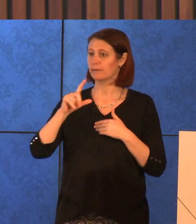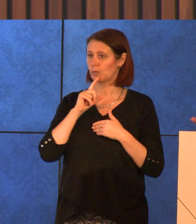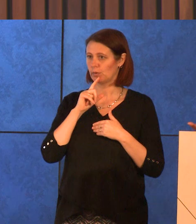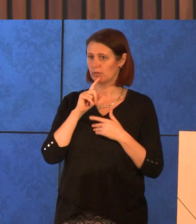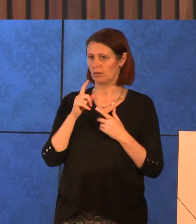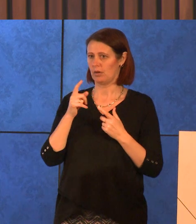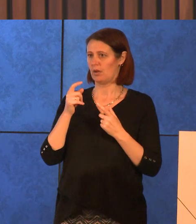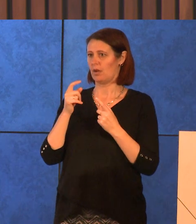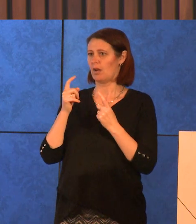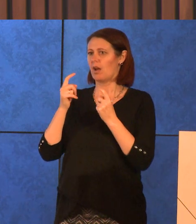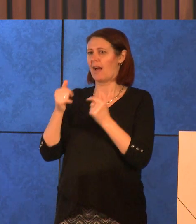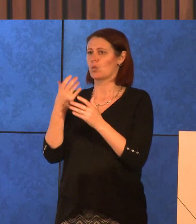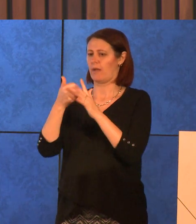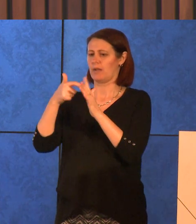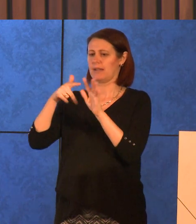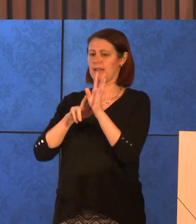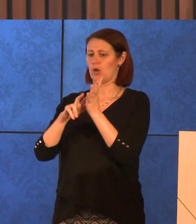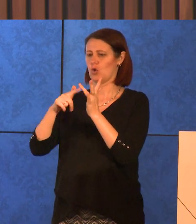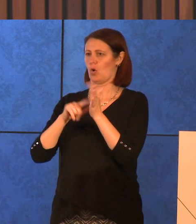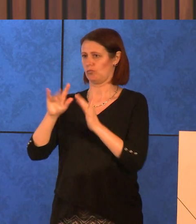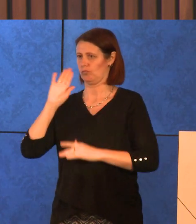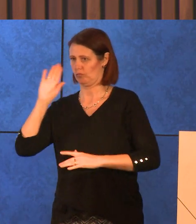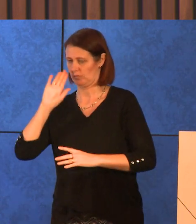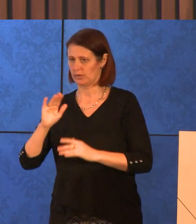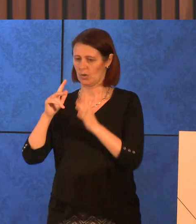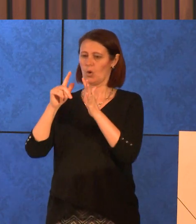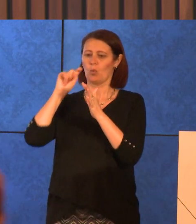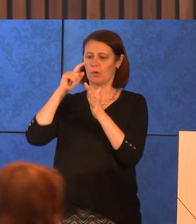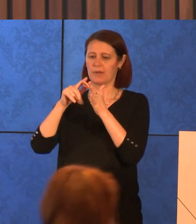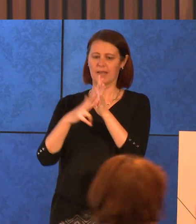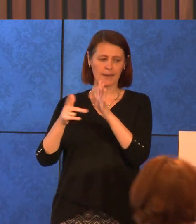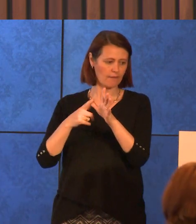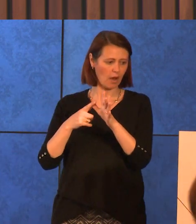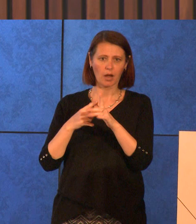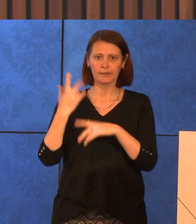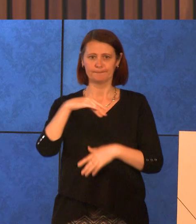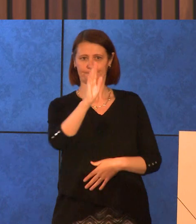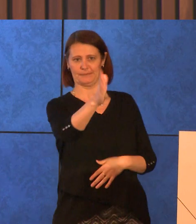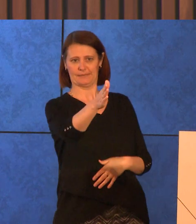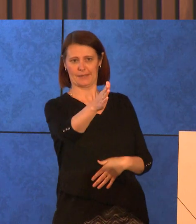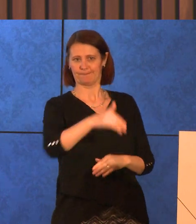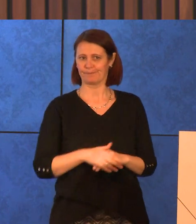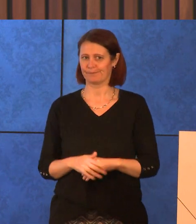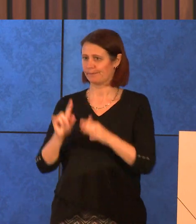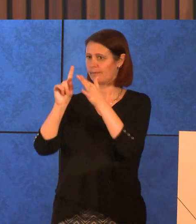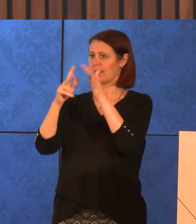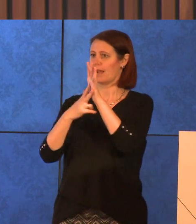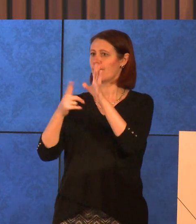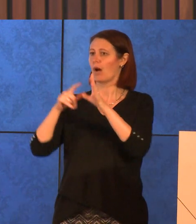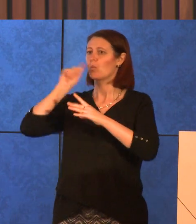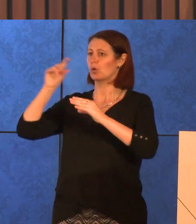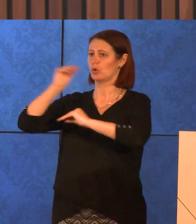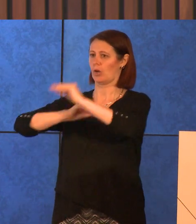after we've had a keynote address is Eva Siffers. Now, Eva is here. Eva is going to take